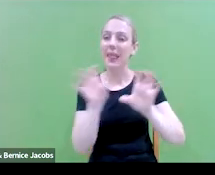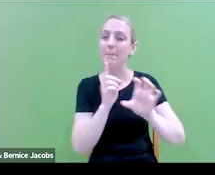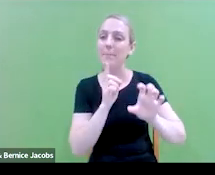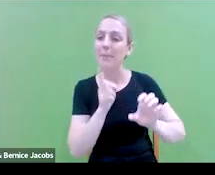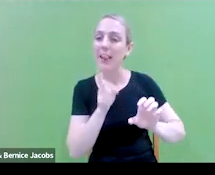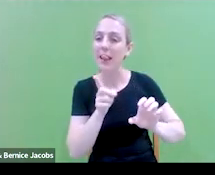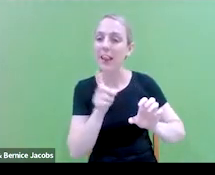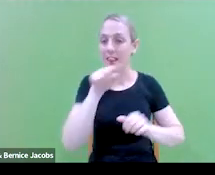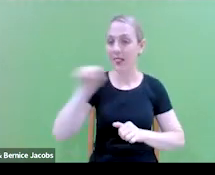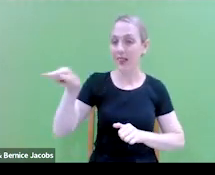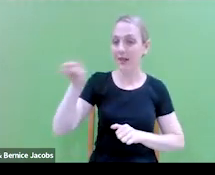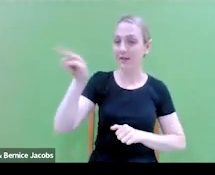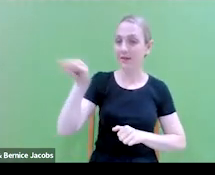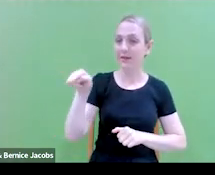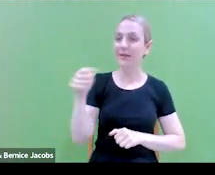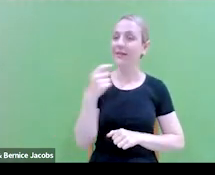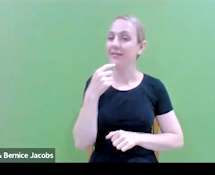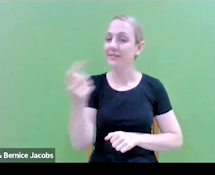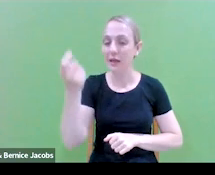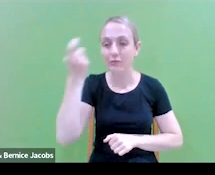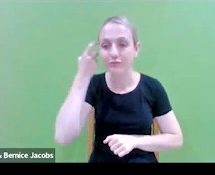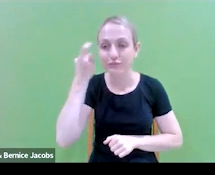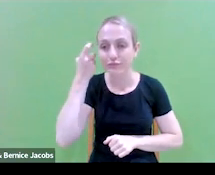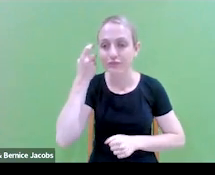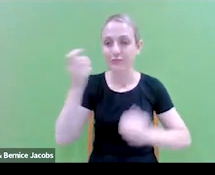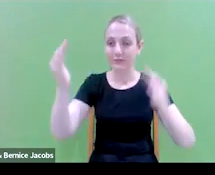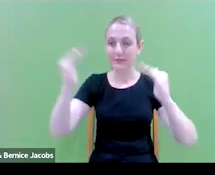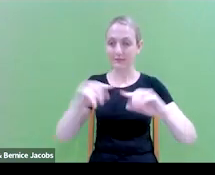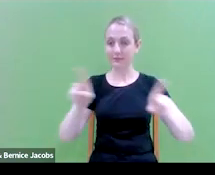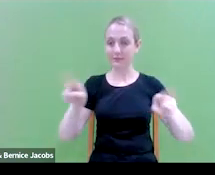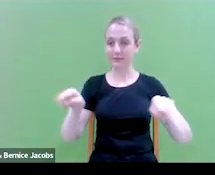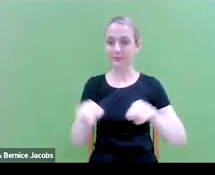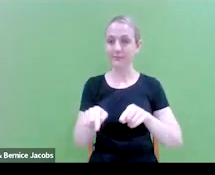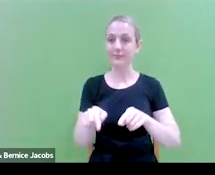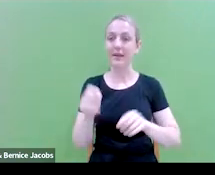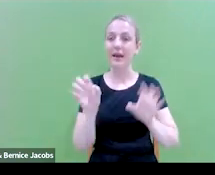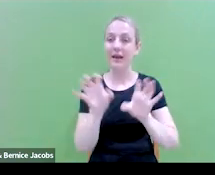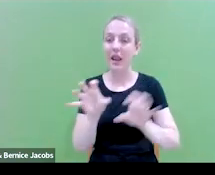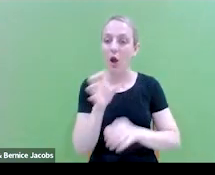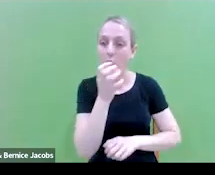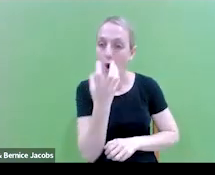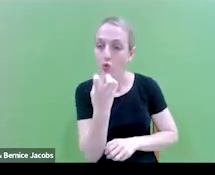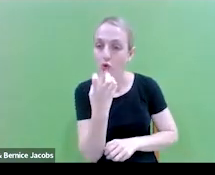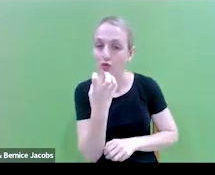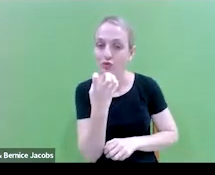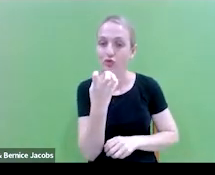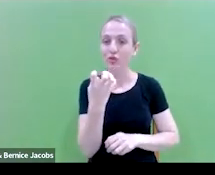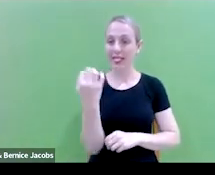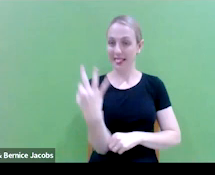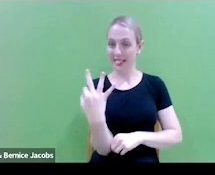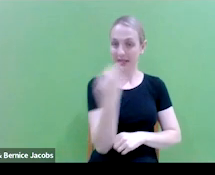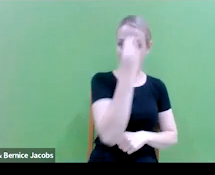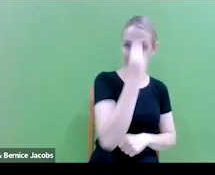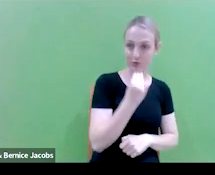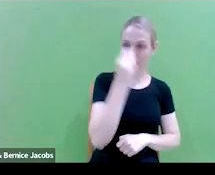says reception. The second sign is orange with white text, and it's got three icons on it.